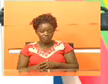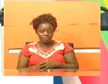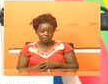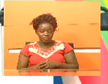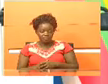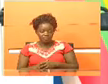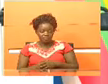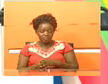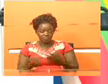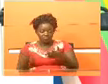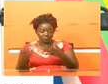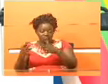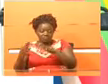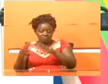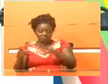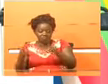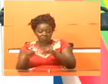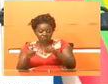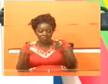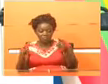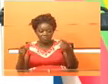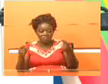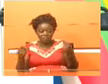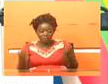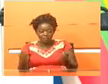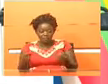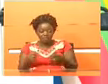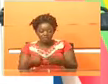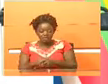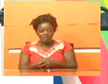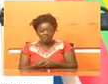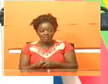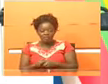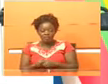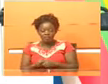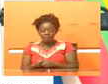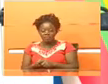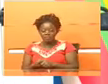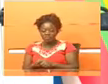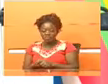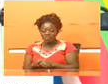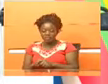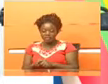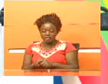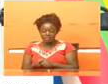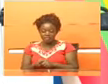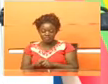the finalists, as we call them, as we used to call them at Kiamate,